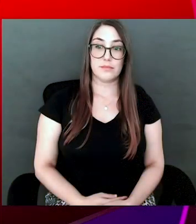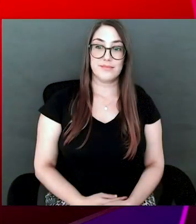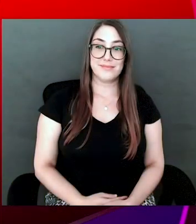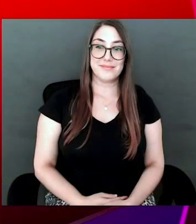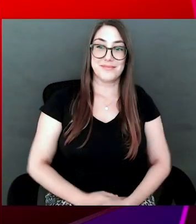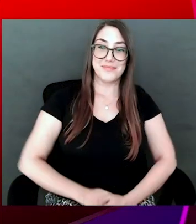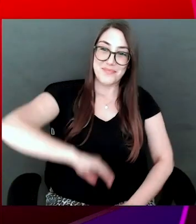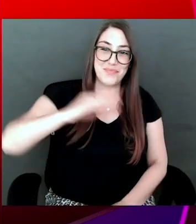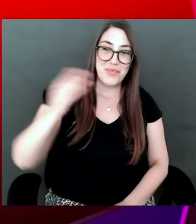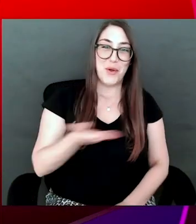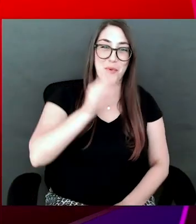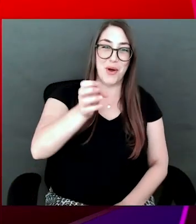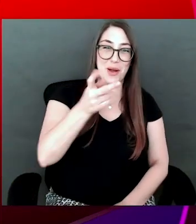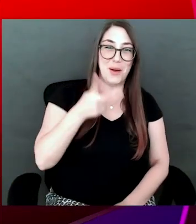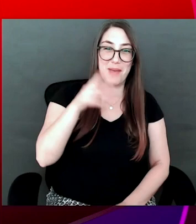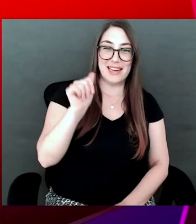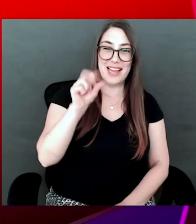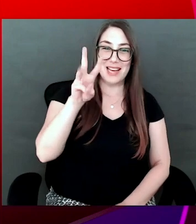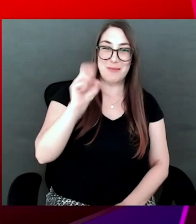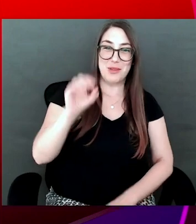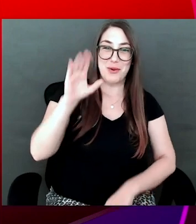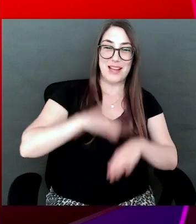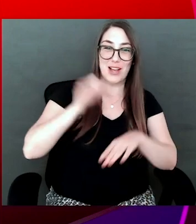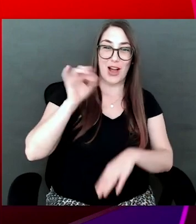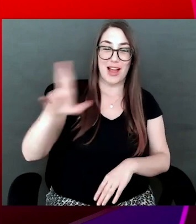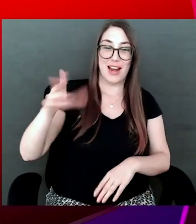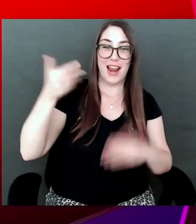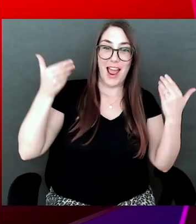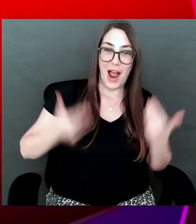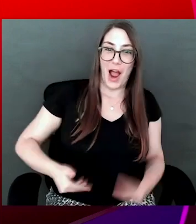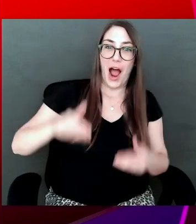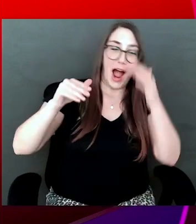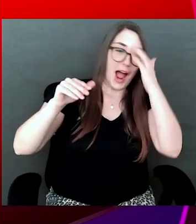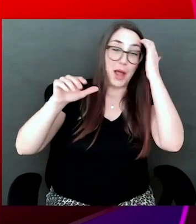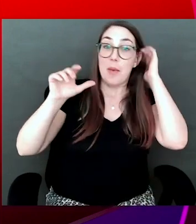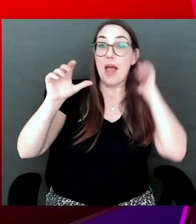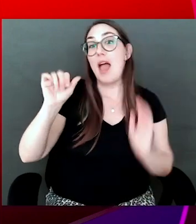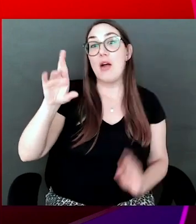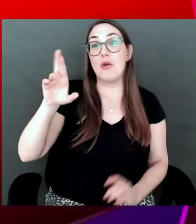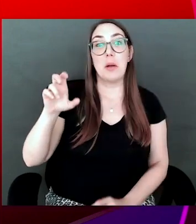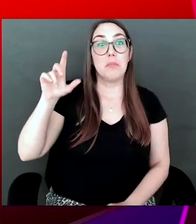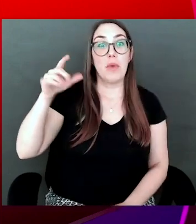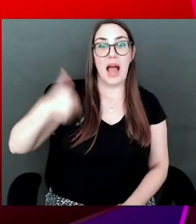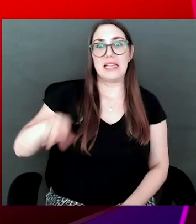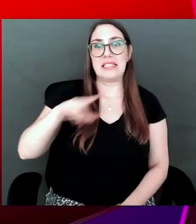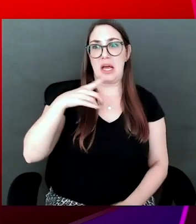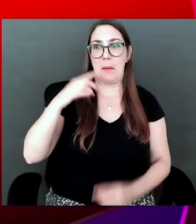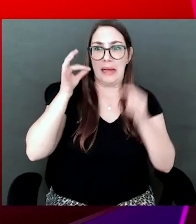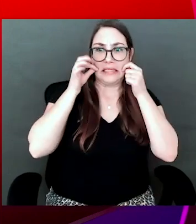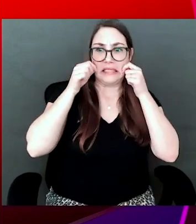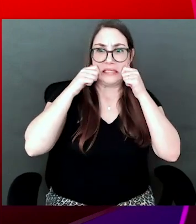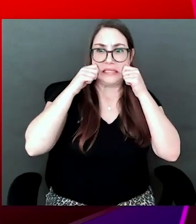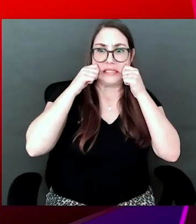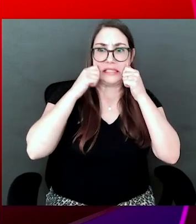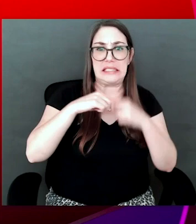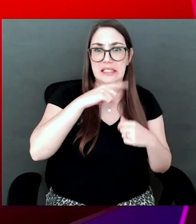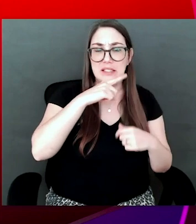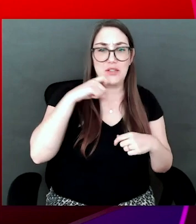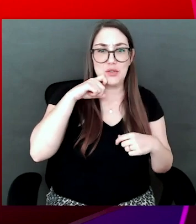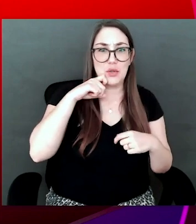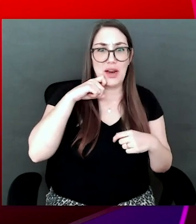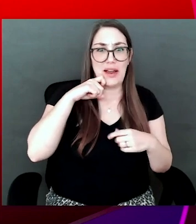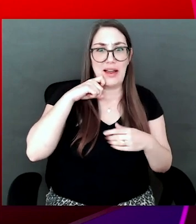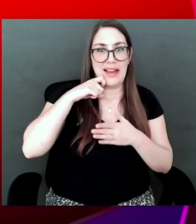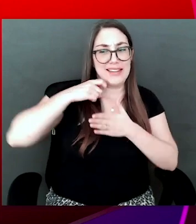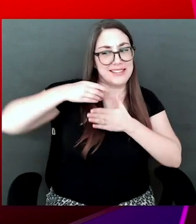Welcome back to AWS On Air. I'm AM Grabelny, and I can tell by the dryness of my skin, we're reaching the end of reInvent here, but we're